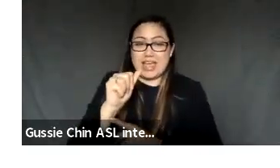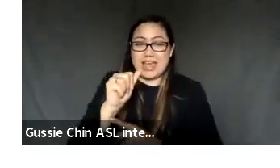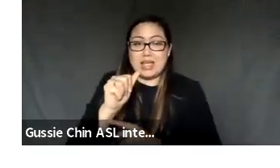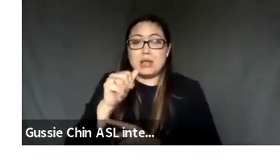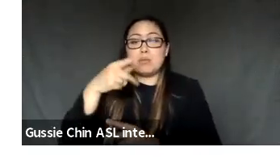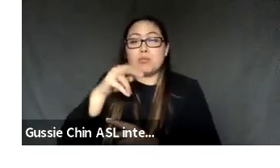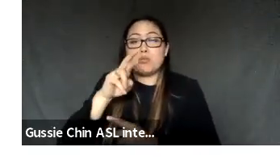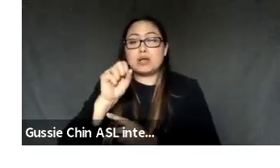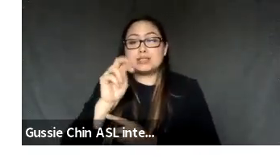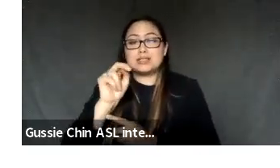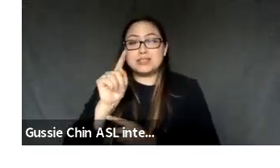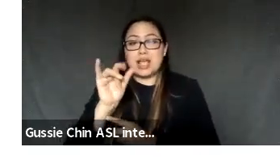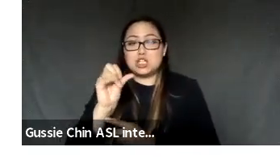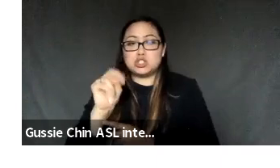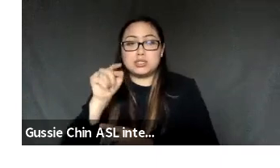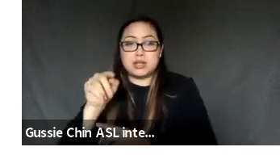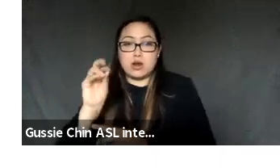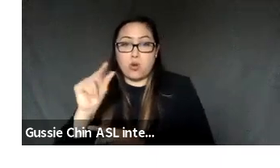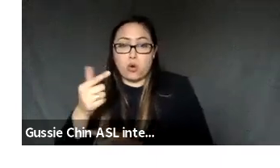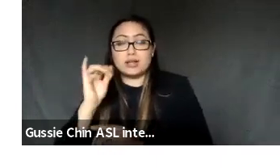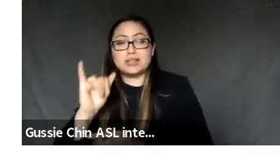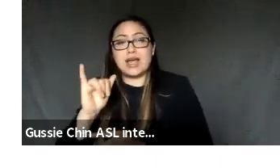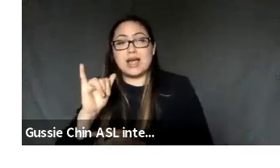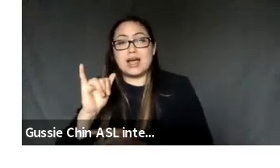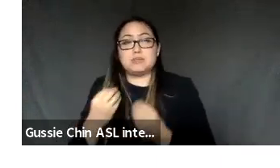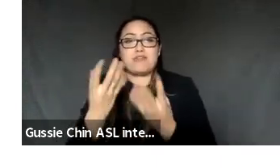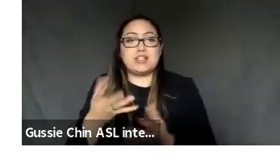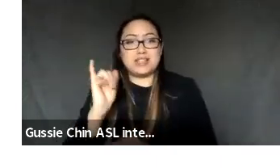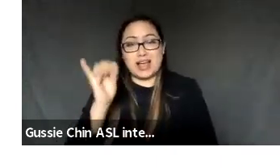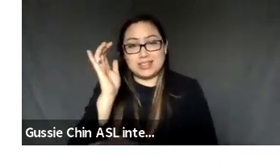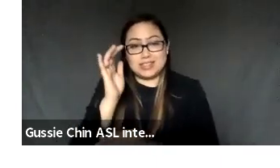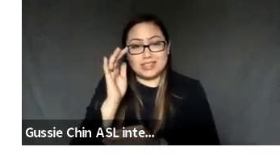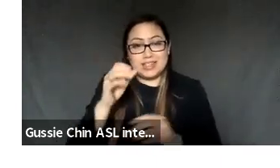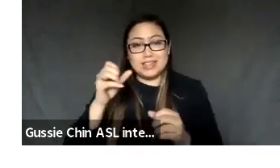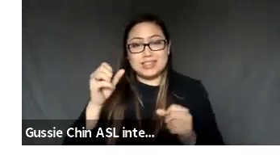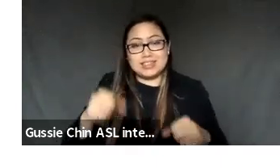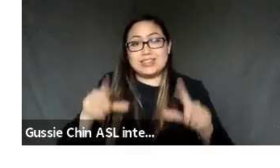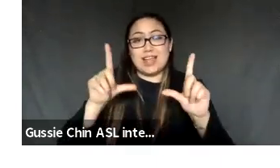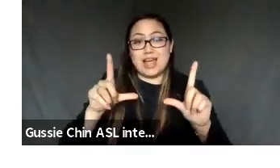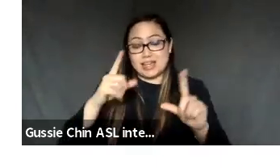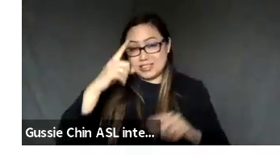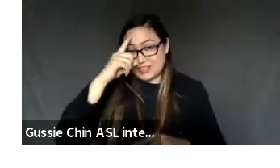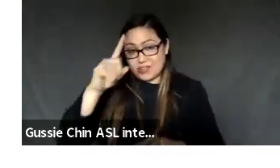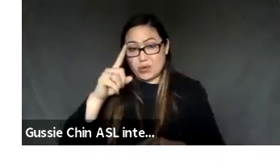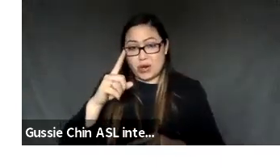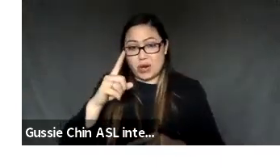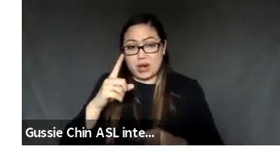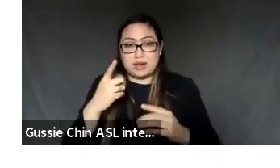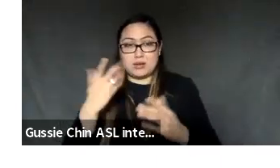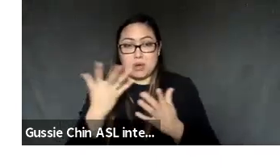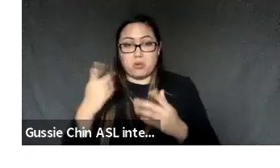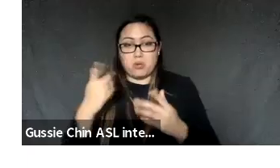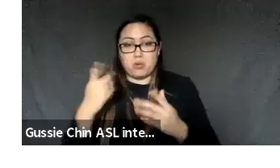that is preventing the slides from for this session from being put up today, but